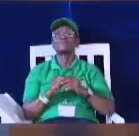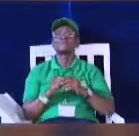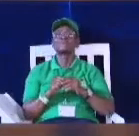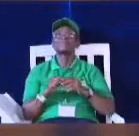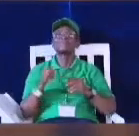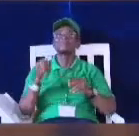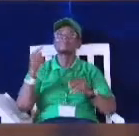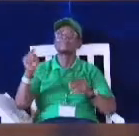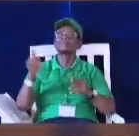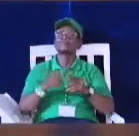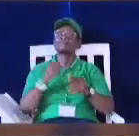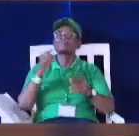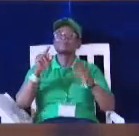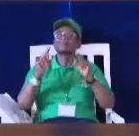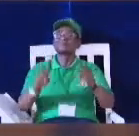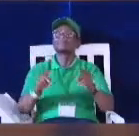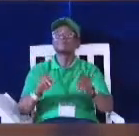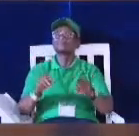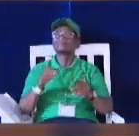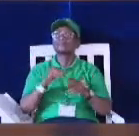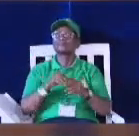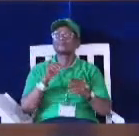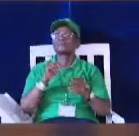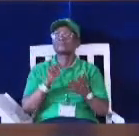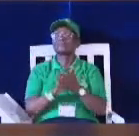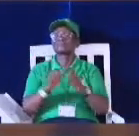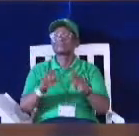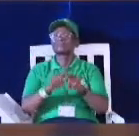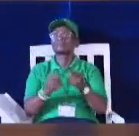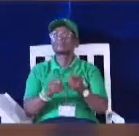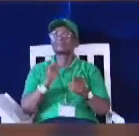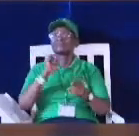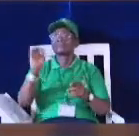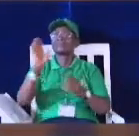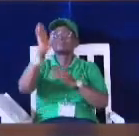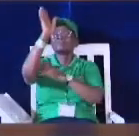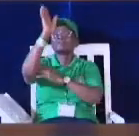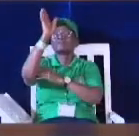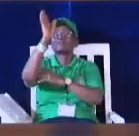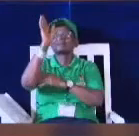The first person in that set is God.